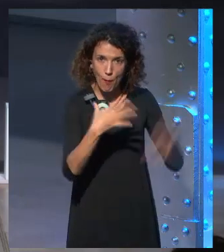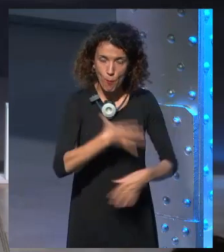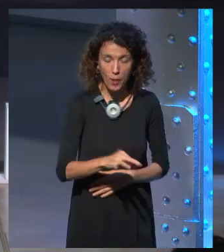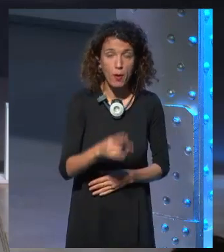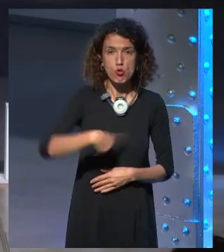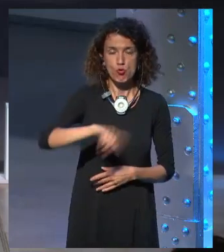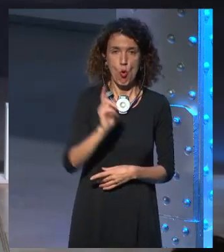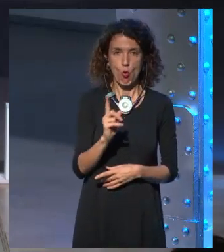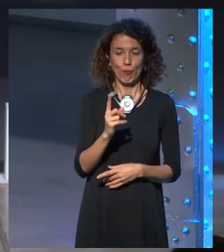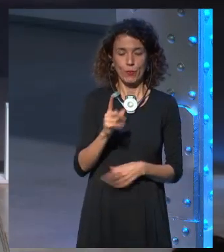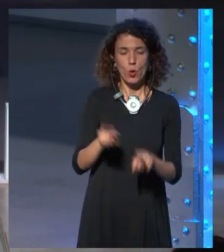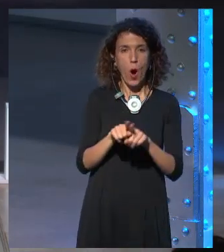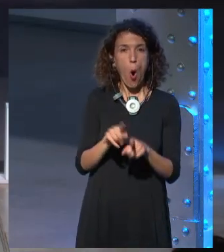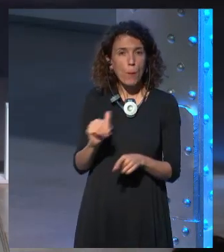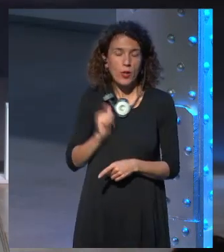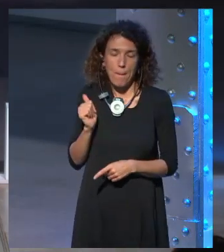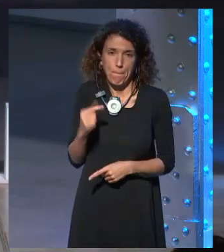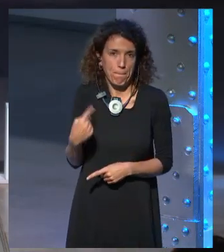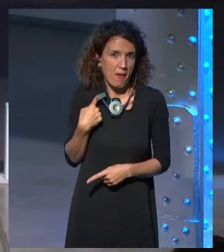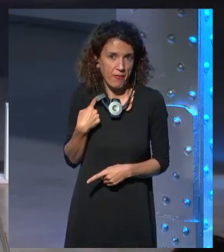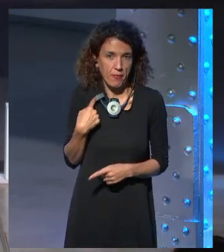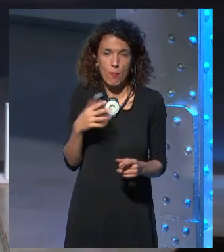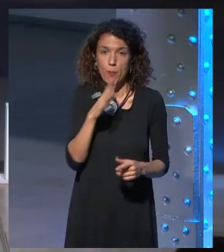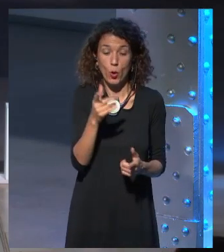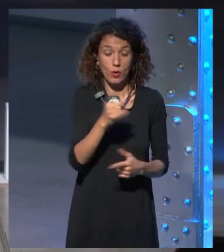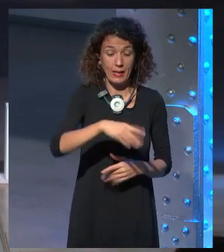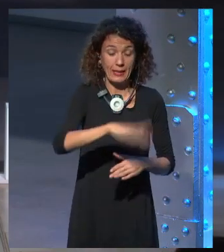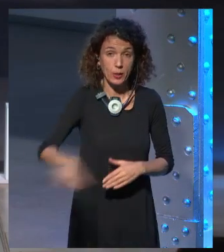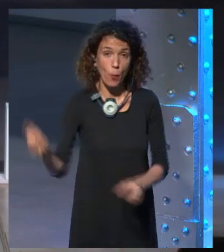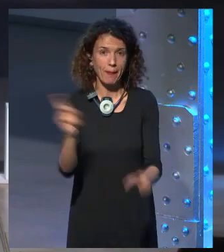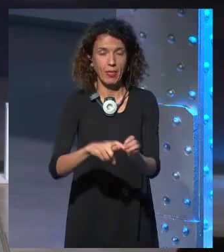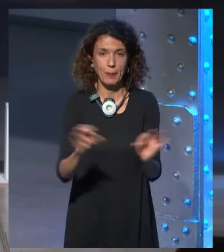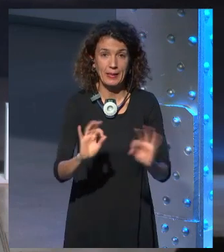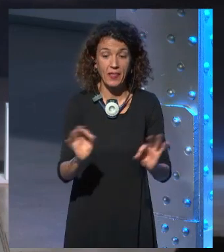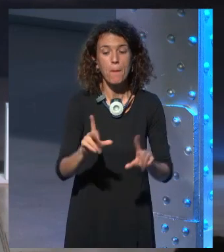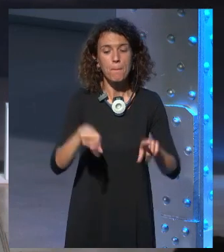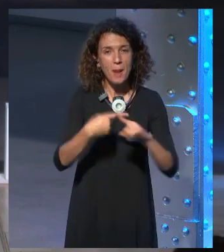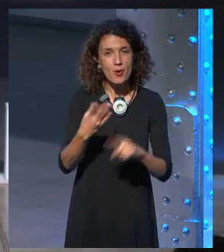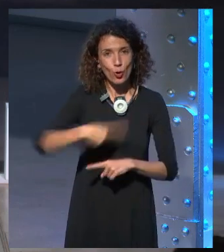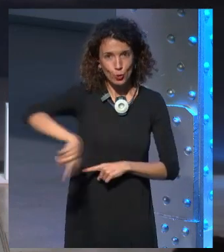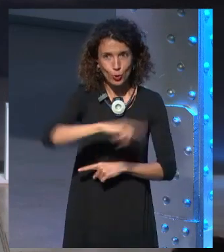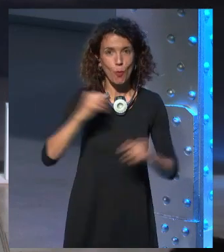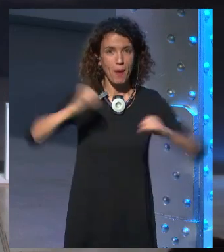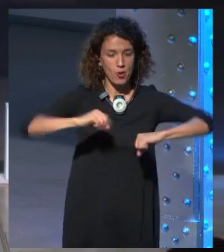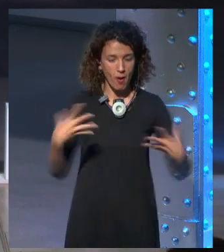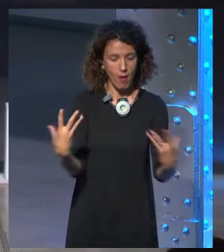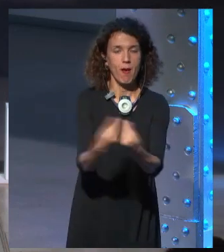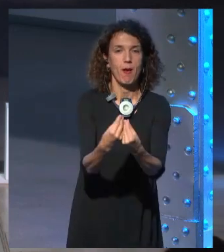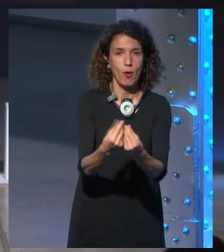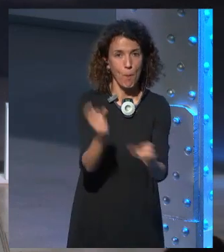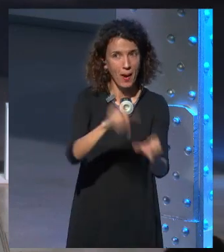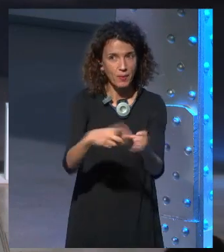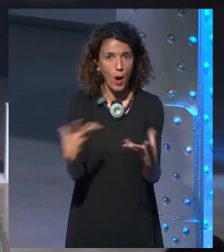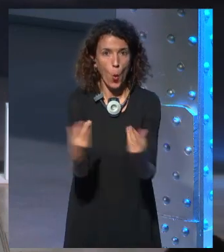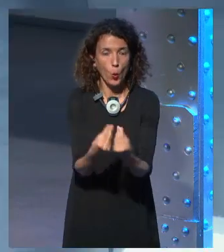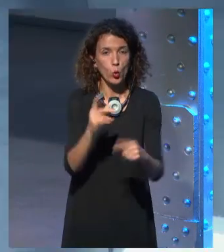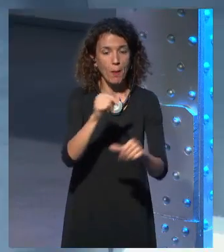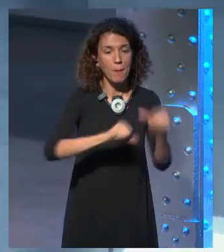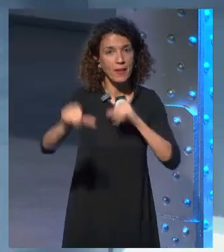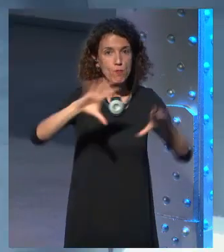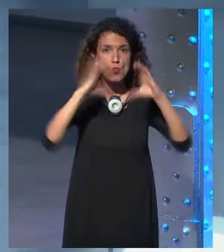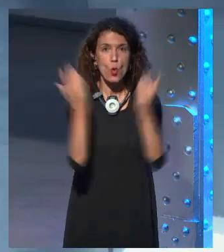opportunity to participate with them in using the digital media for changing our world and for doing the things that they care the most about. So that's